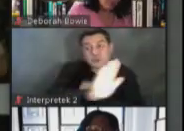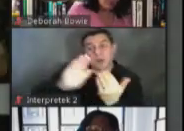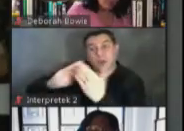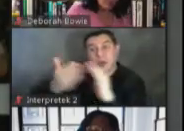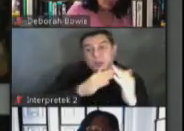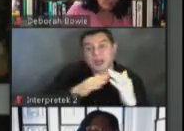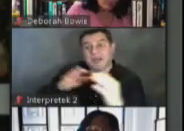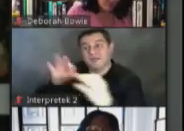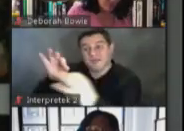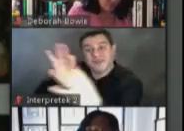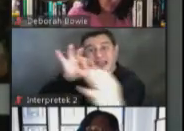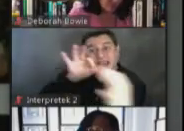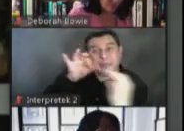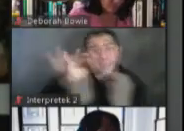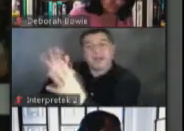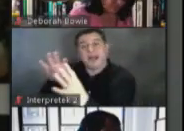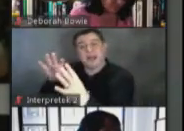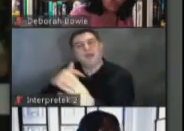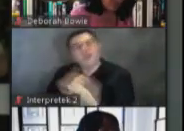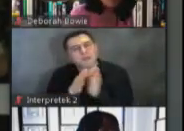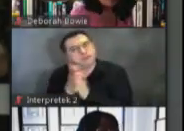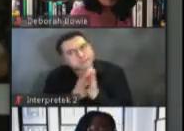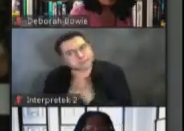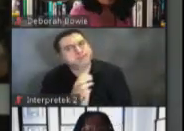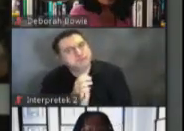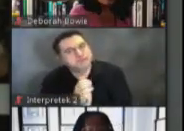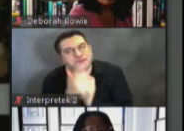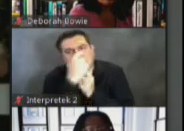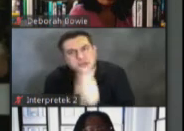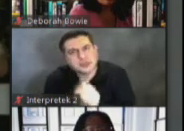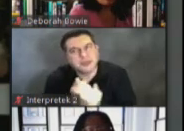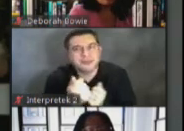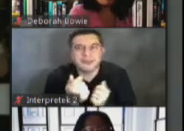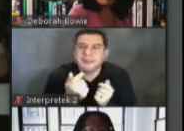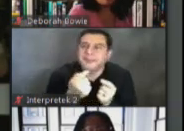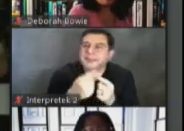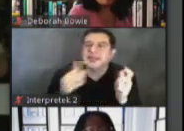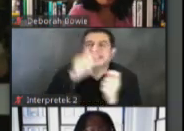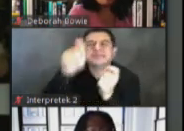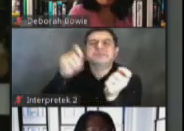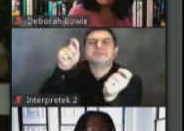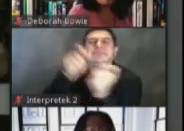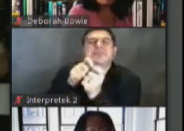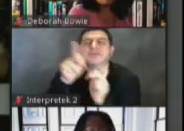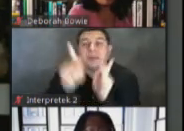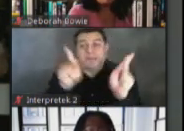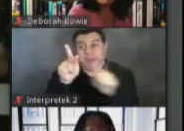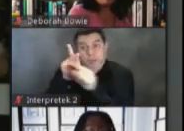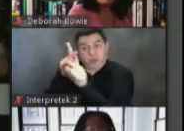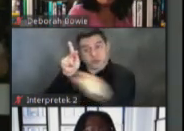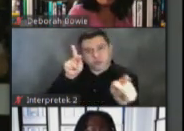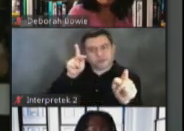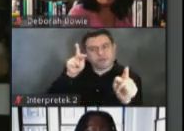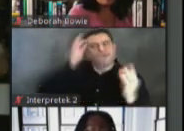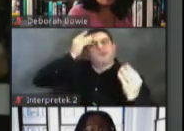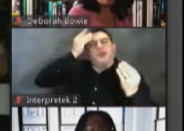hearing, specifically what people had thoughts around everything mentioned in the plan: the